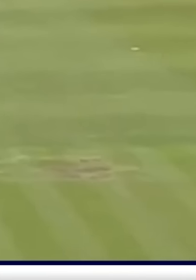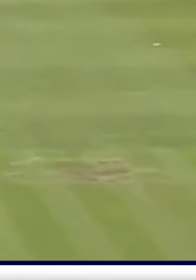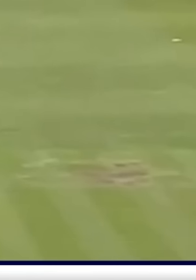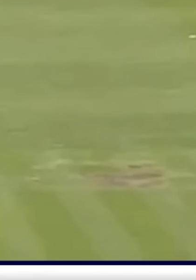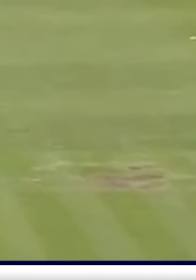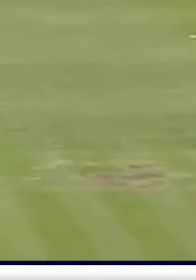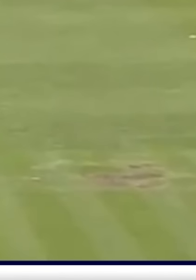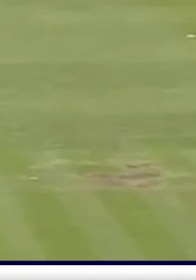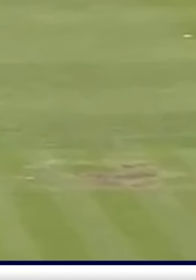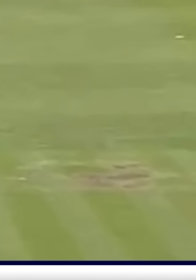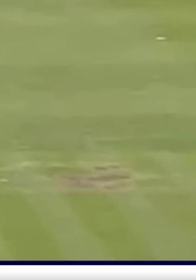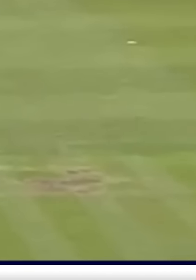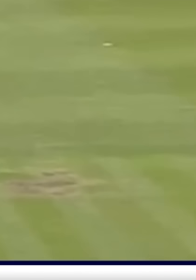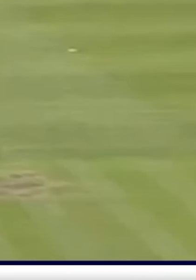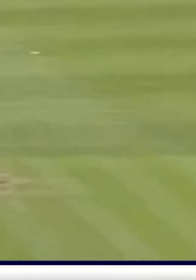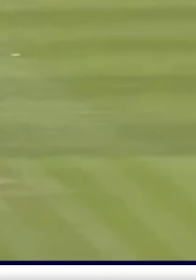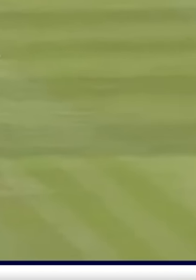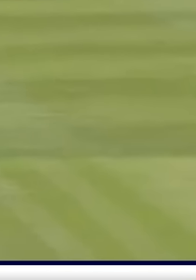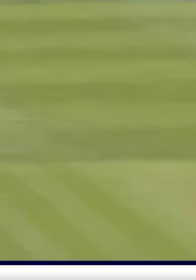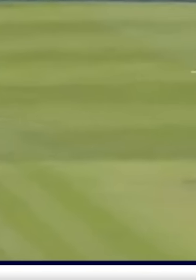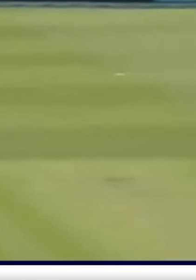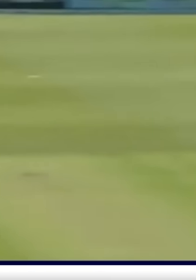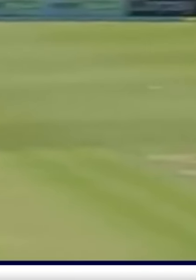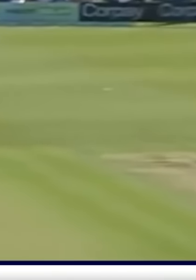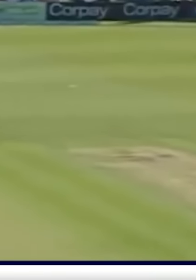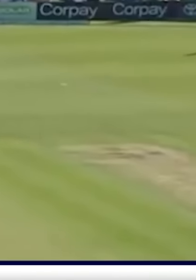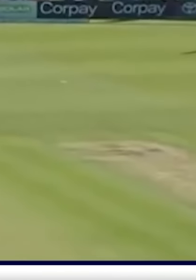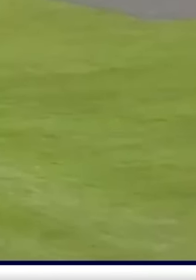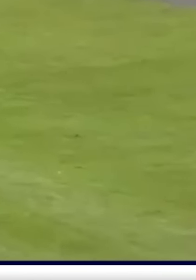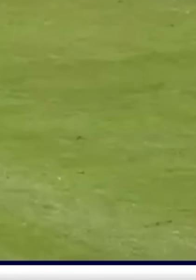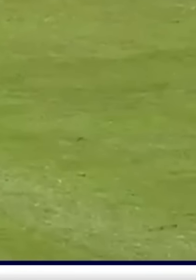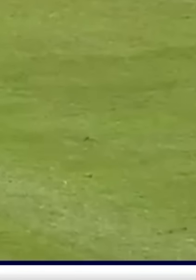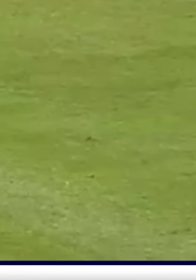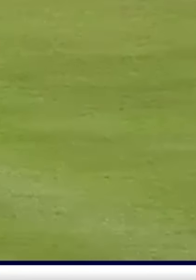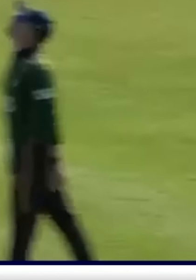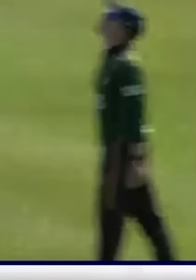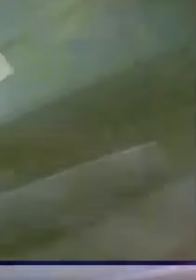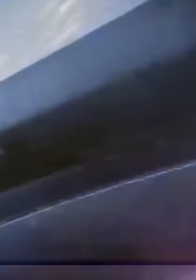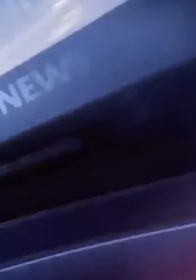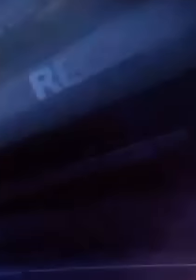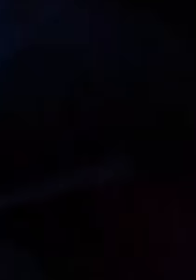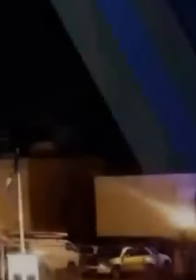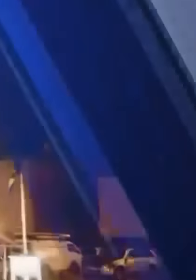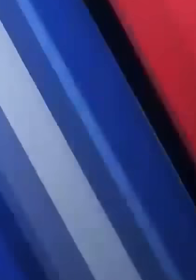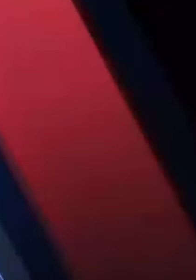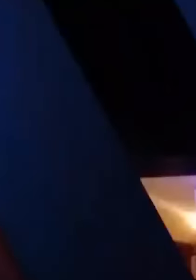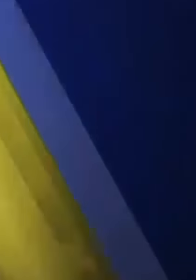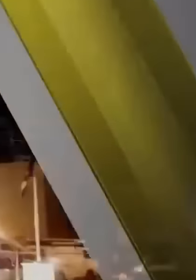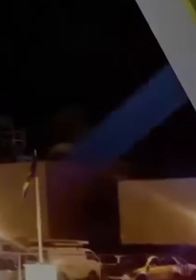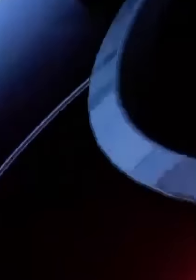sports, both West Indies teams lose their limited overs opening matches in Europe.